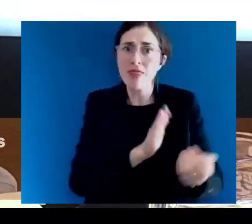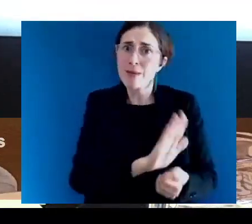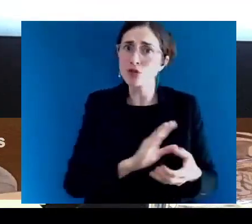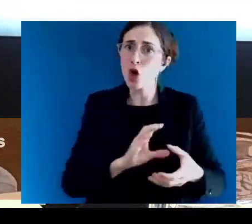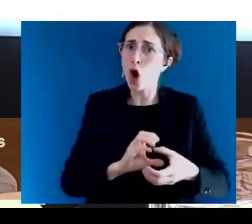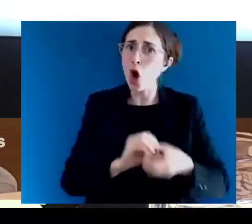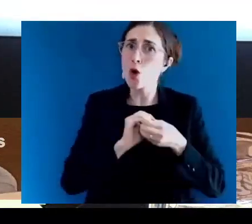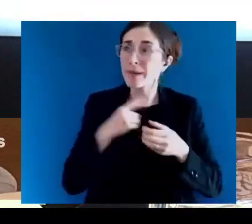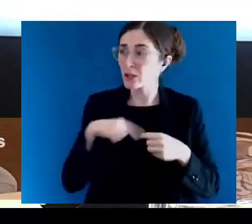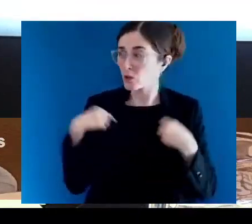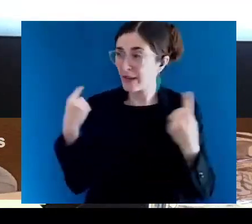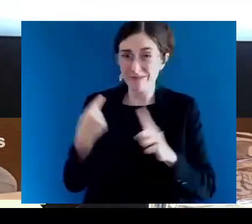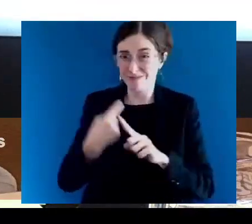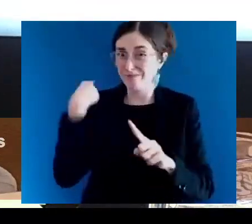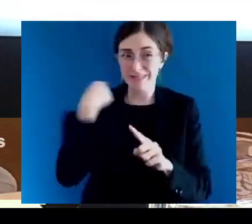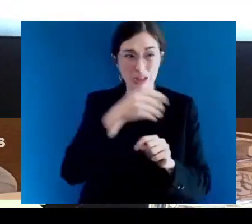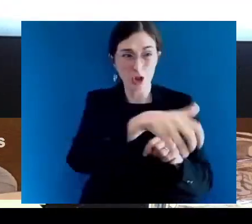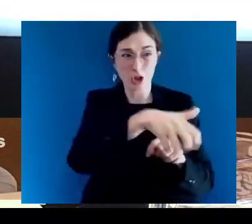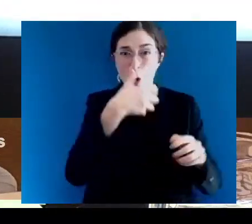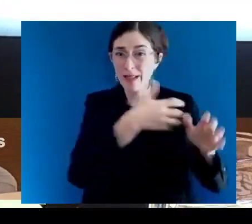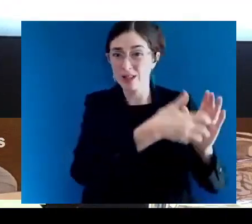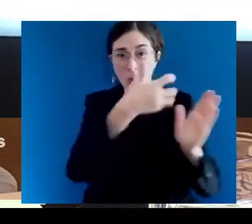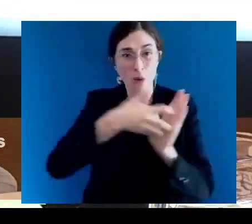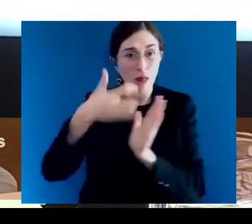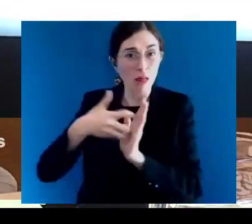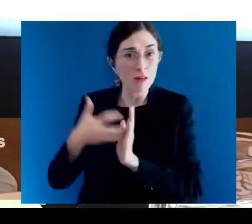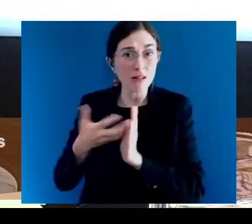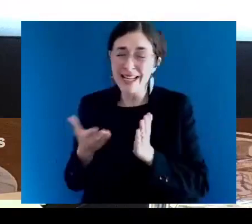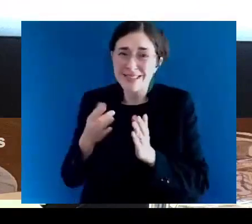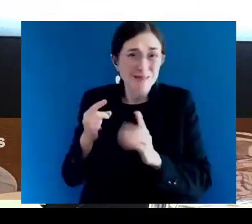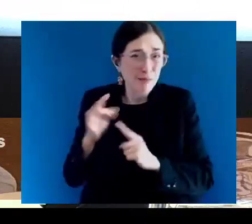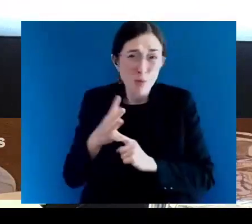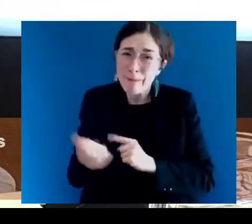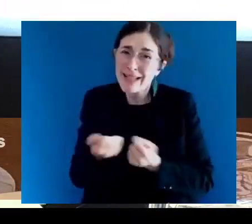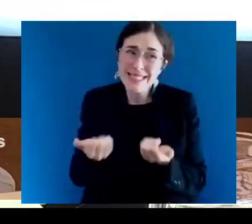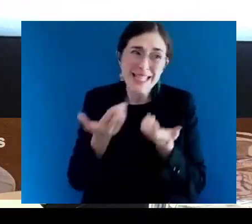away is absolutely essential to be delivered.